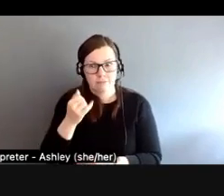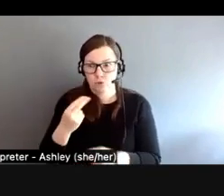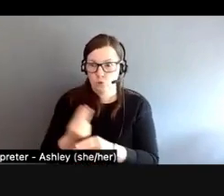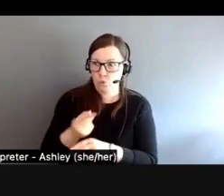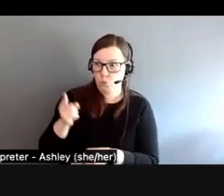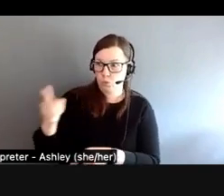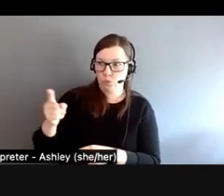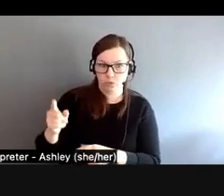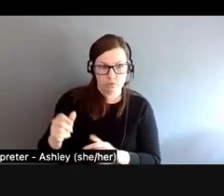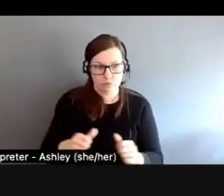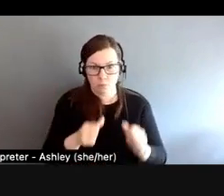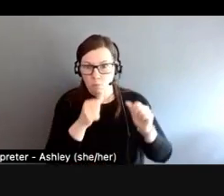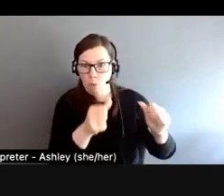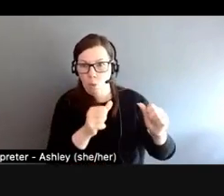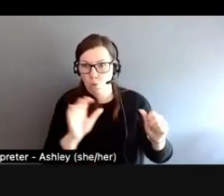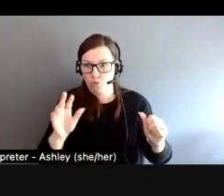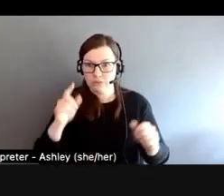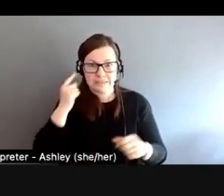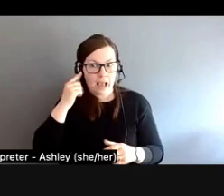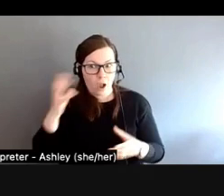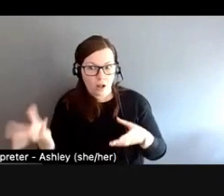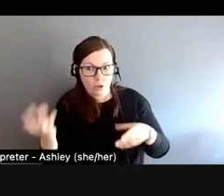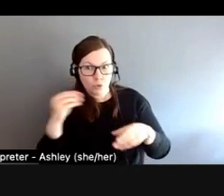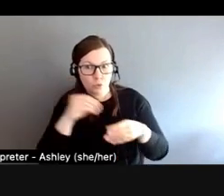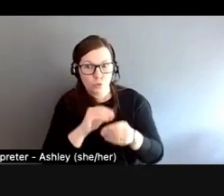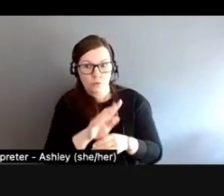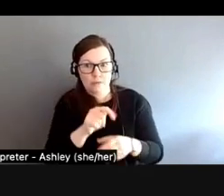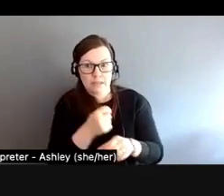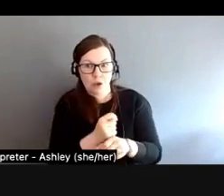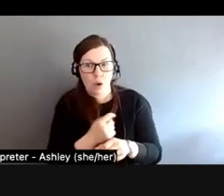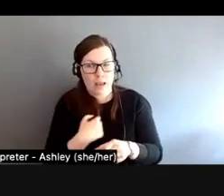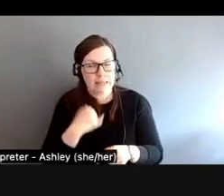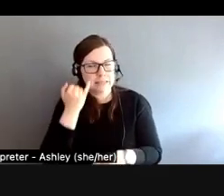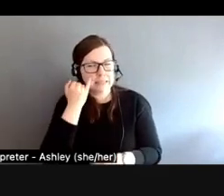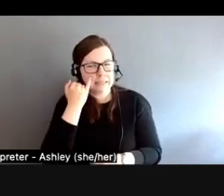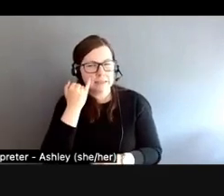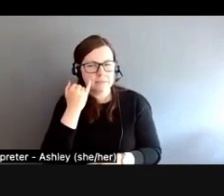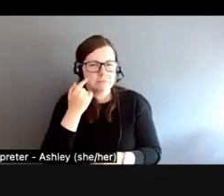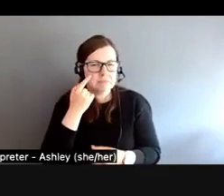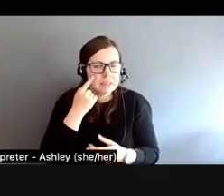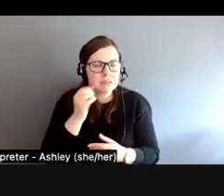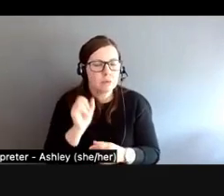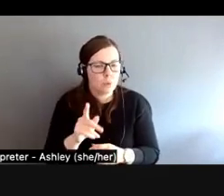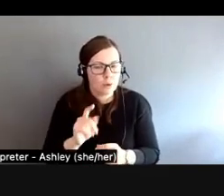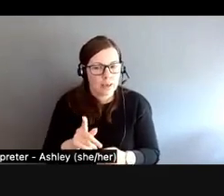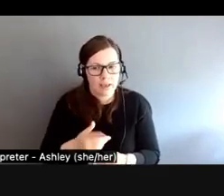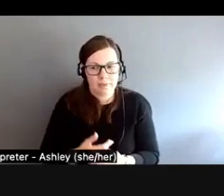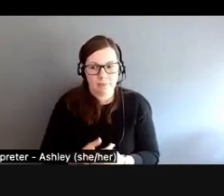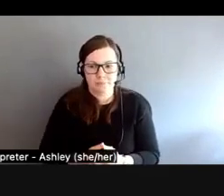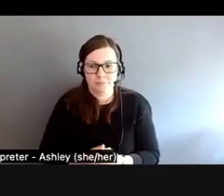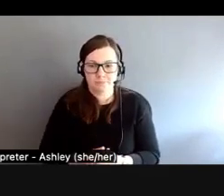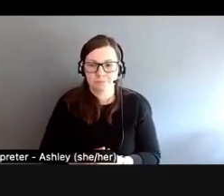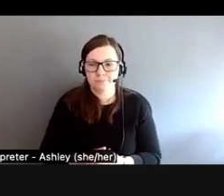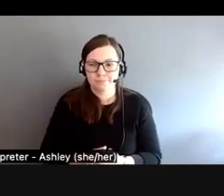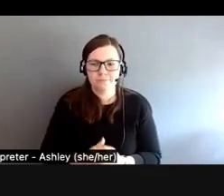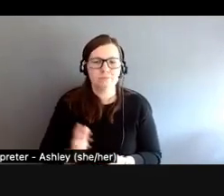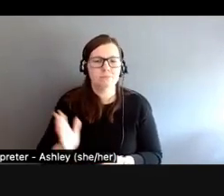huge thing. I think now it's not as much because I think with social media being so relevant in everyone's